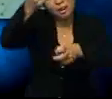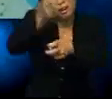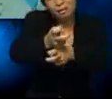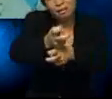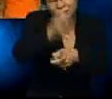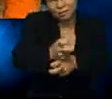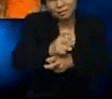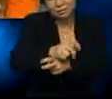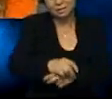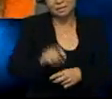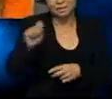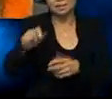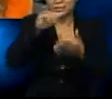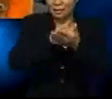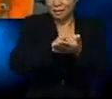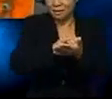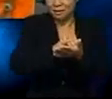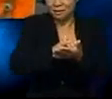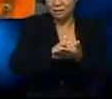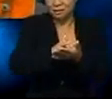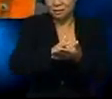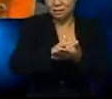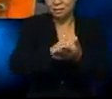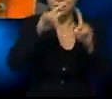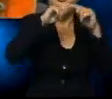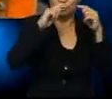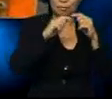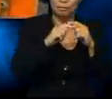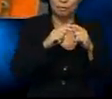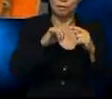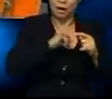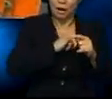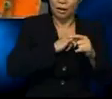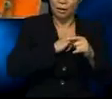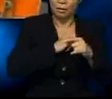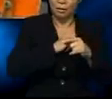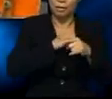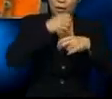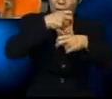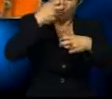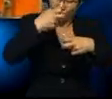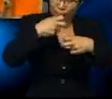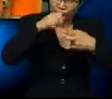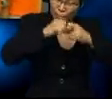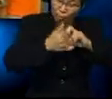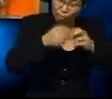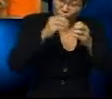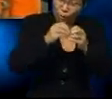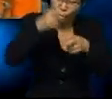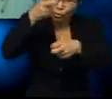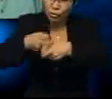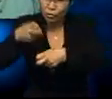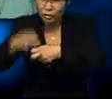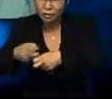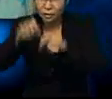harder. Okay, if that's the case, I won't split you into teams this time, but I will make the problem more